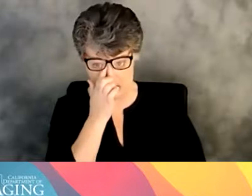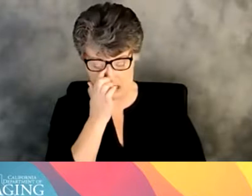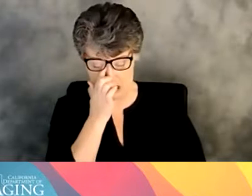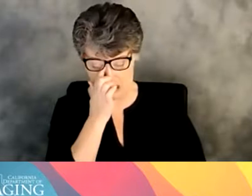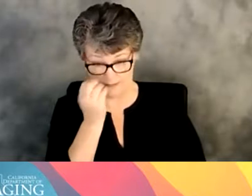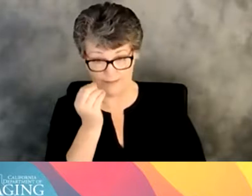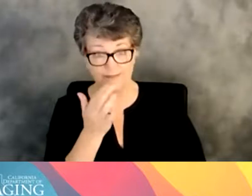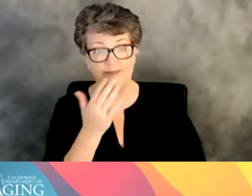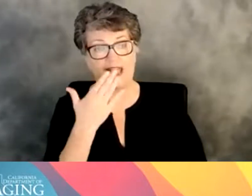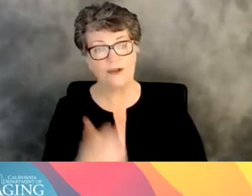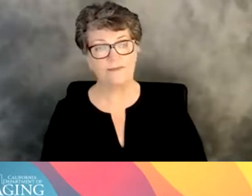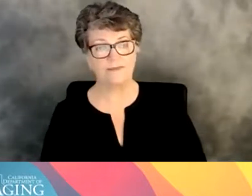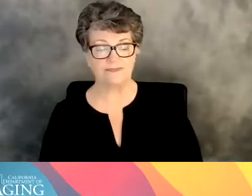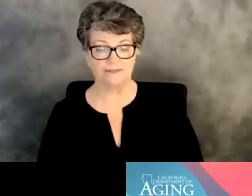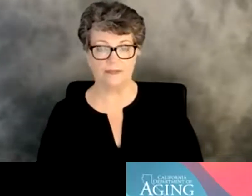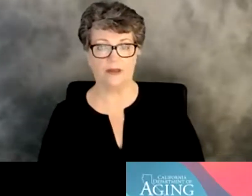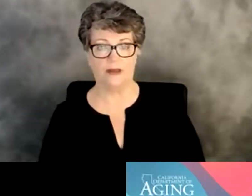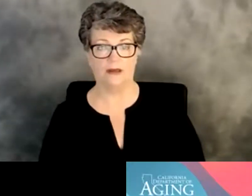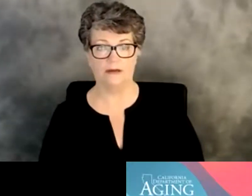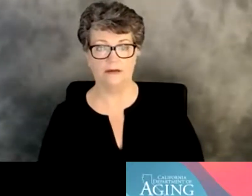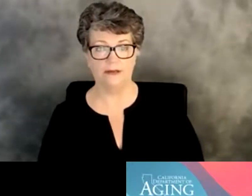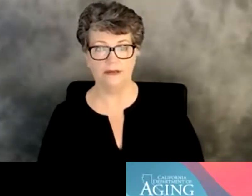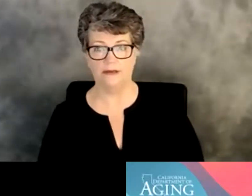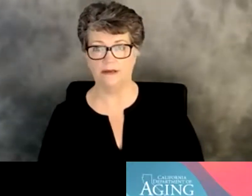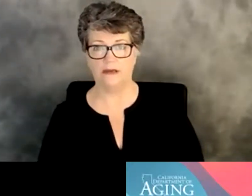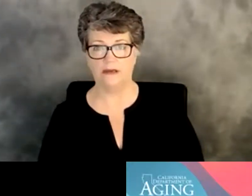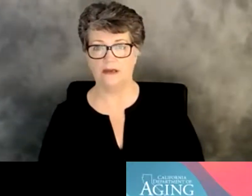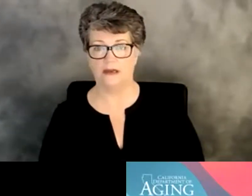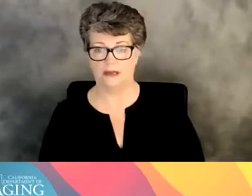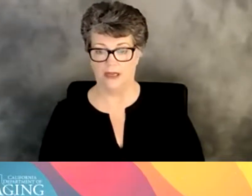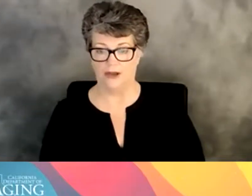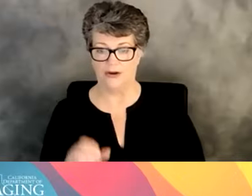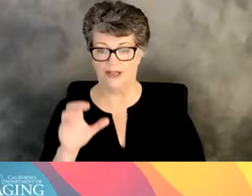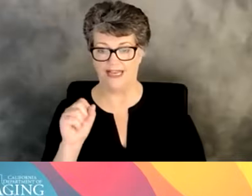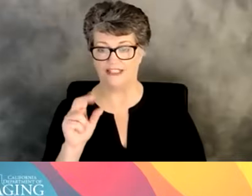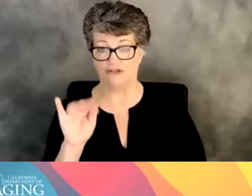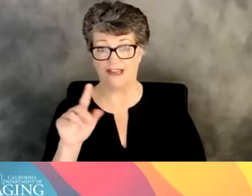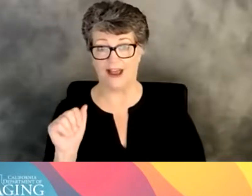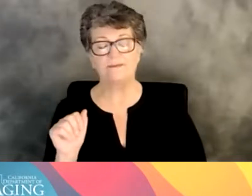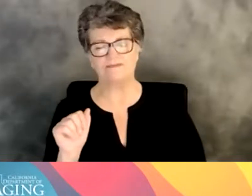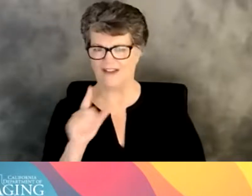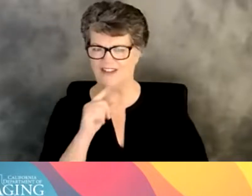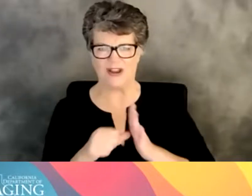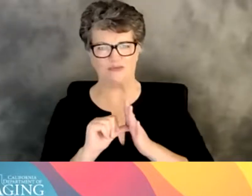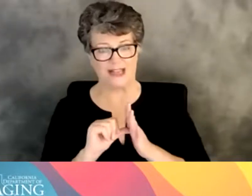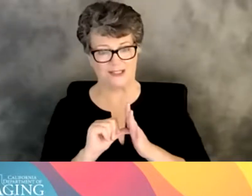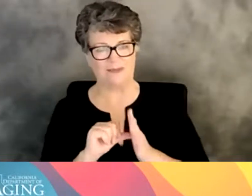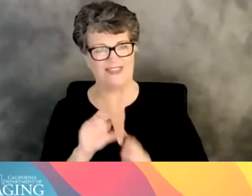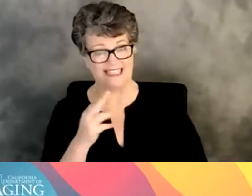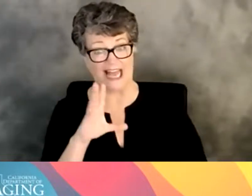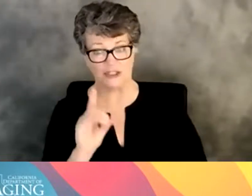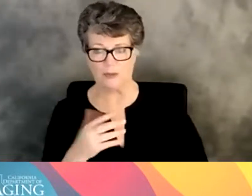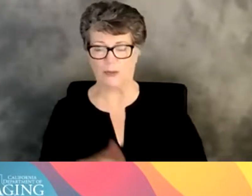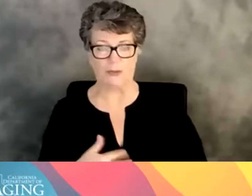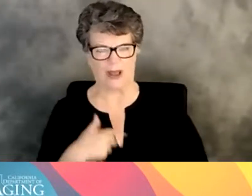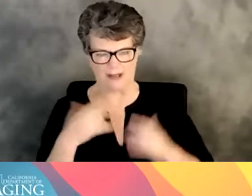you. Sarita. Yeah, thank you. By the way, I'm really impressed by this data dashboard. Like similar, I'm going to be